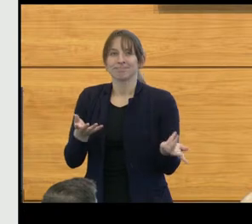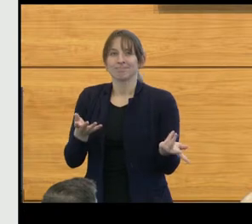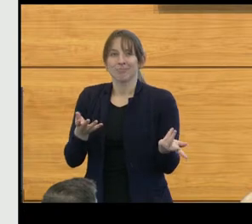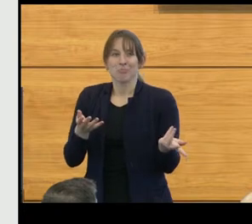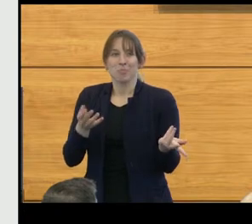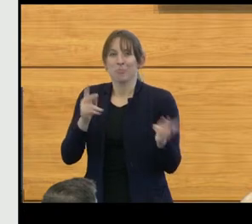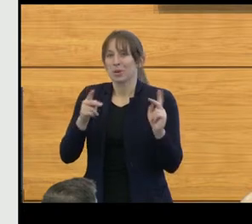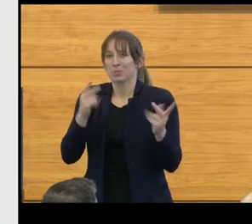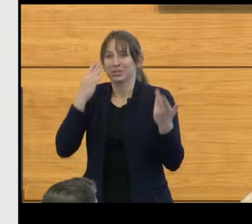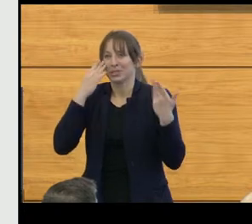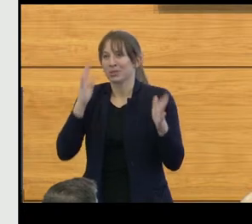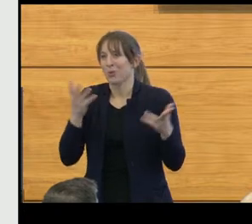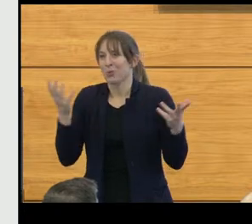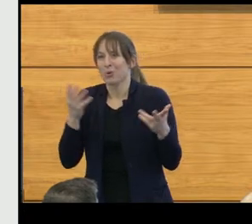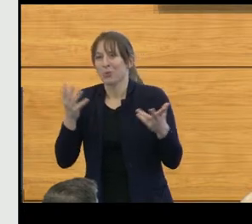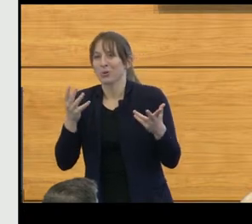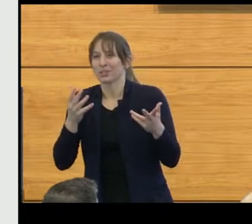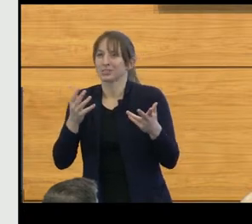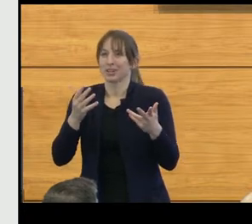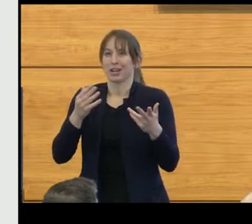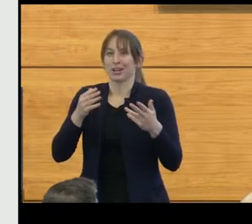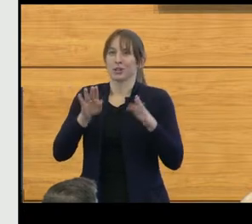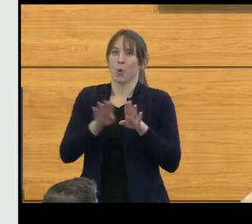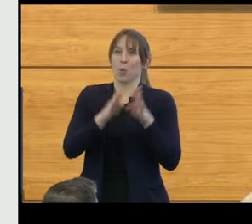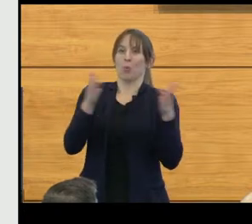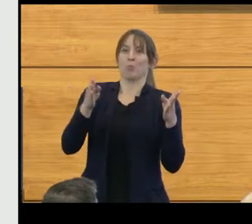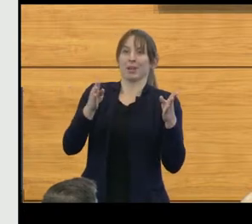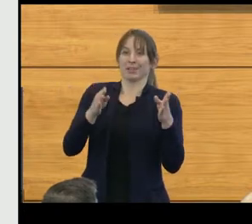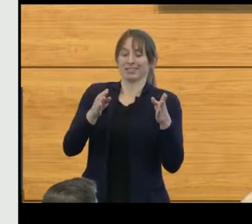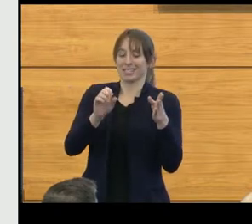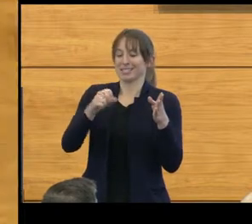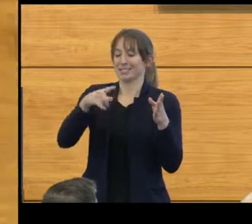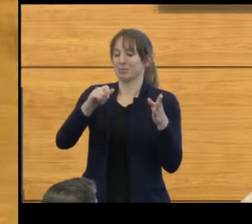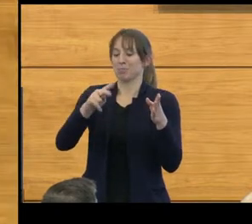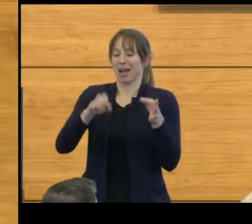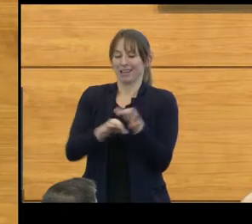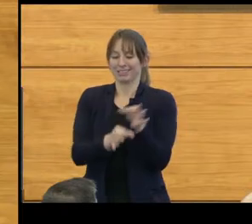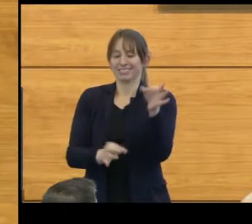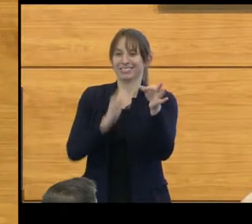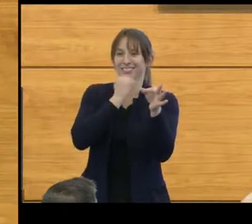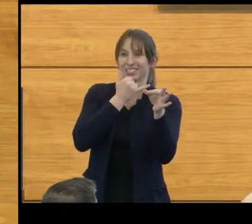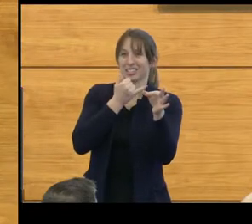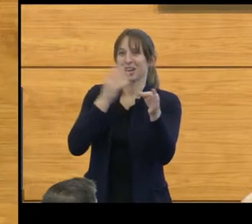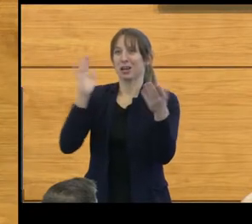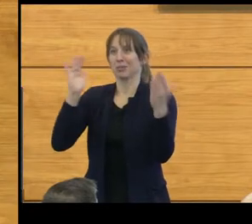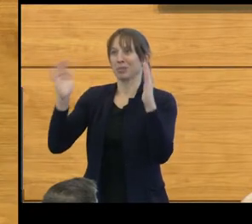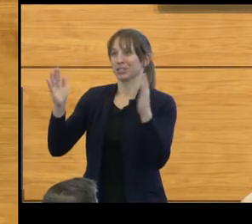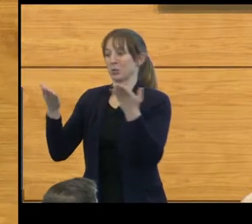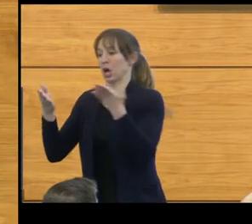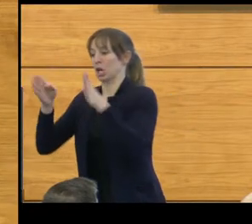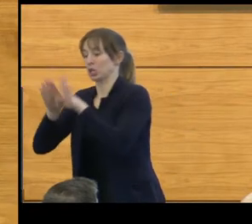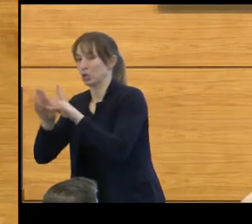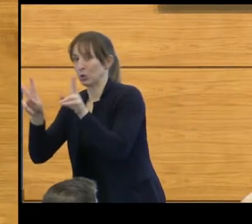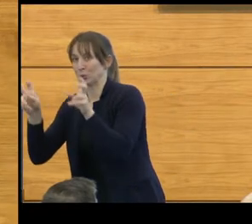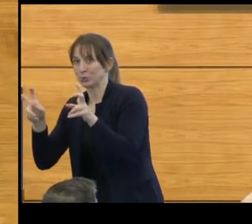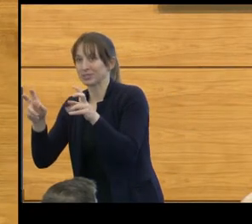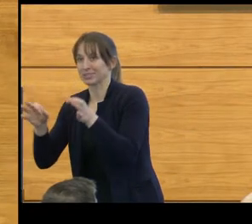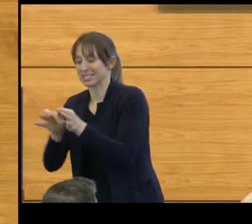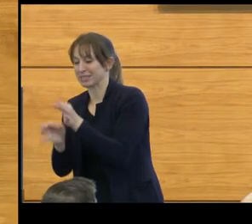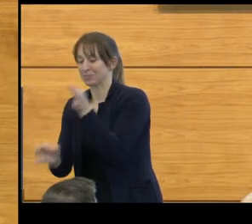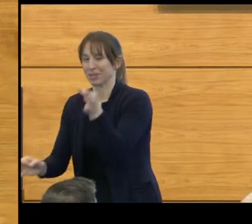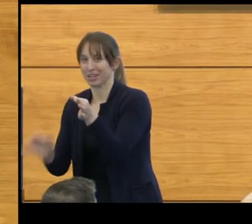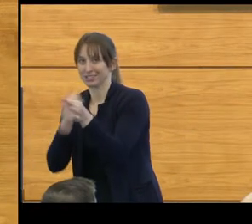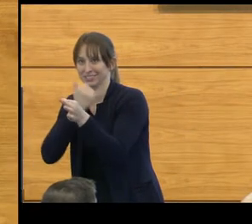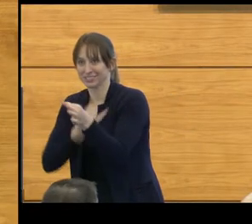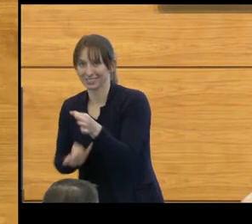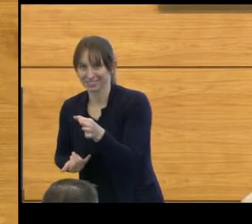an open spinal defect versus what was a closed spinal defect. We didn't really understand that there was a spectrum of spinal